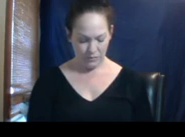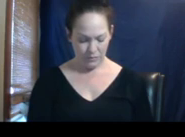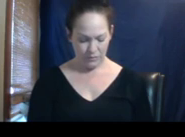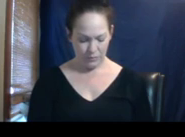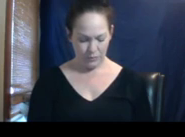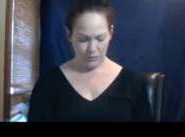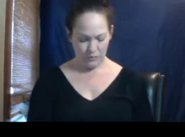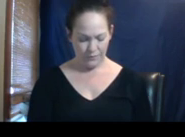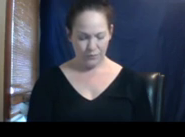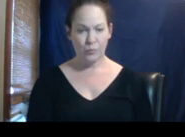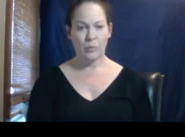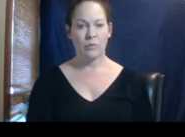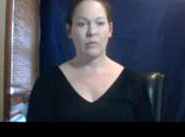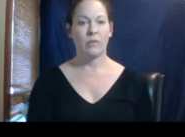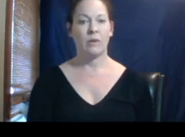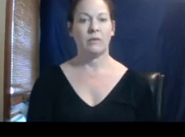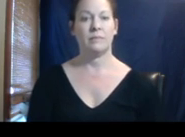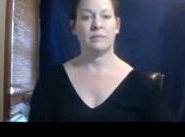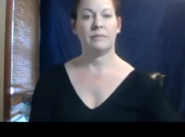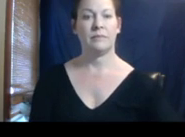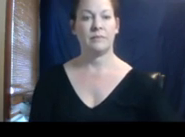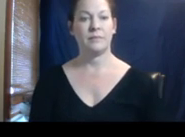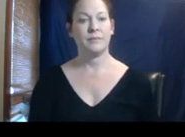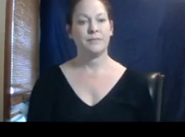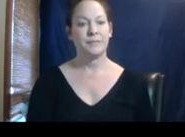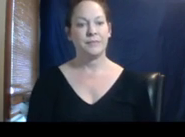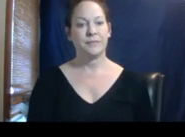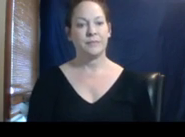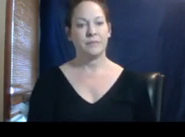So the polynomial f of x is